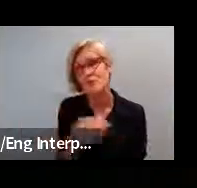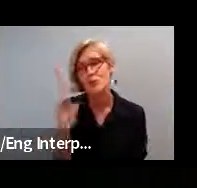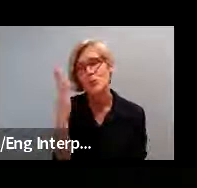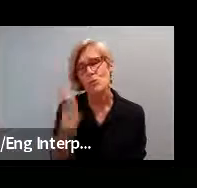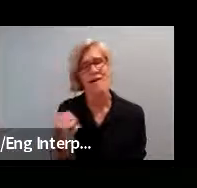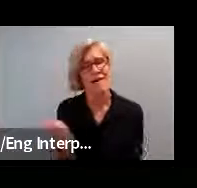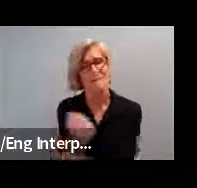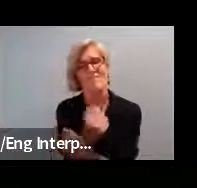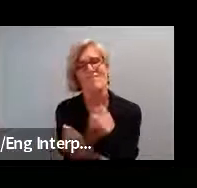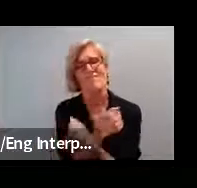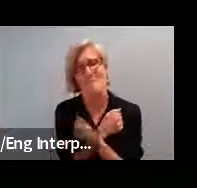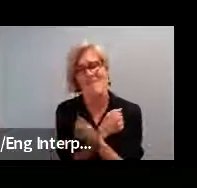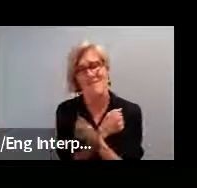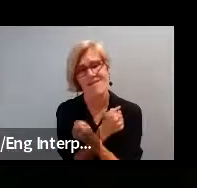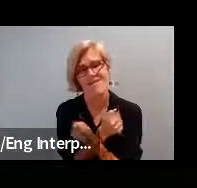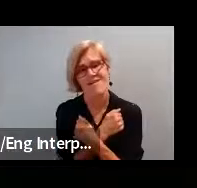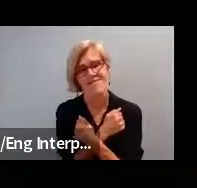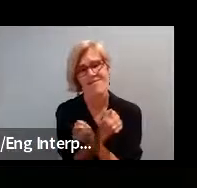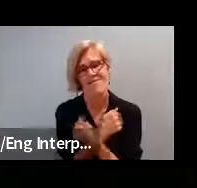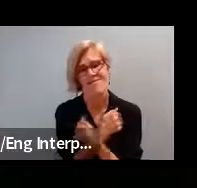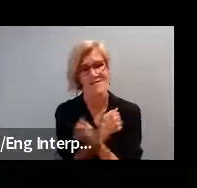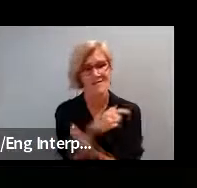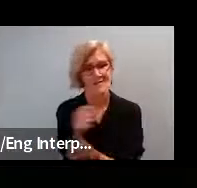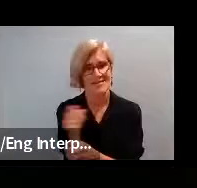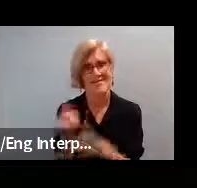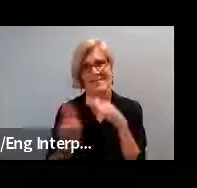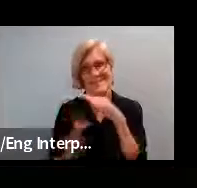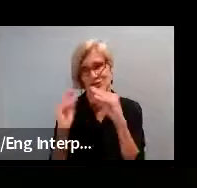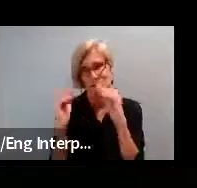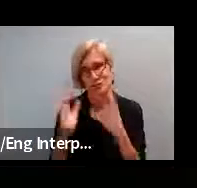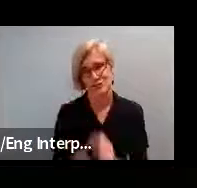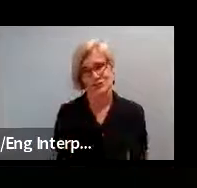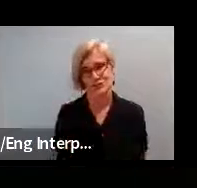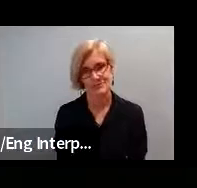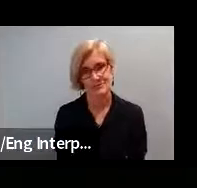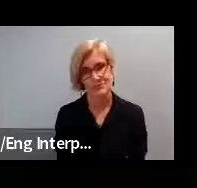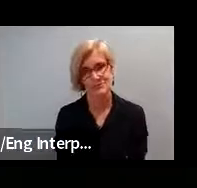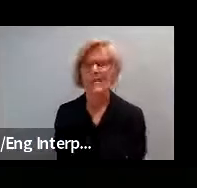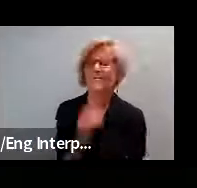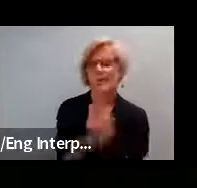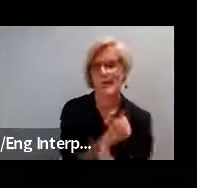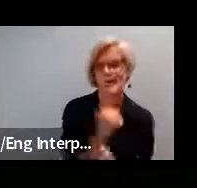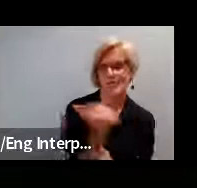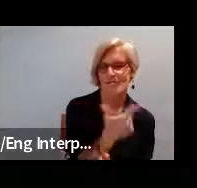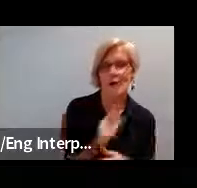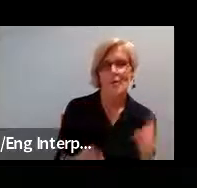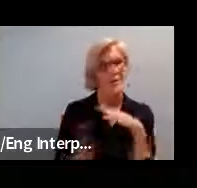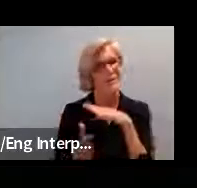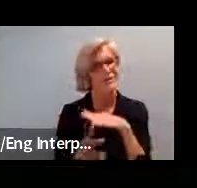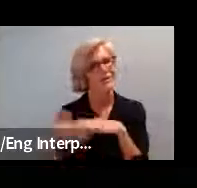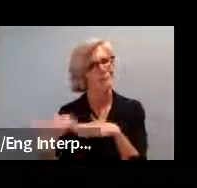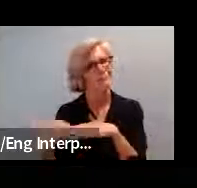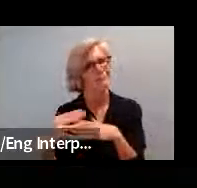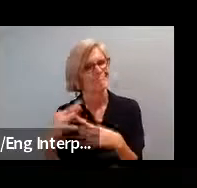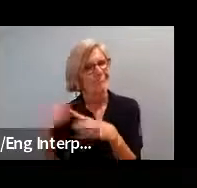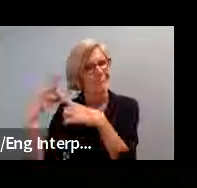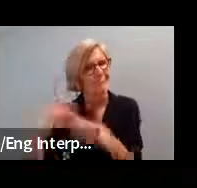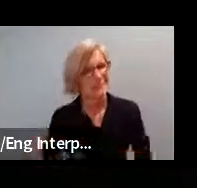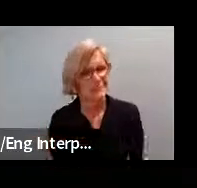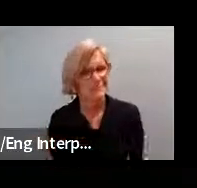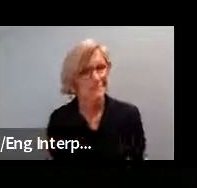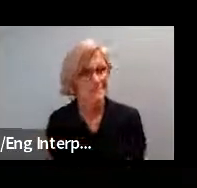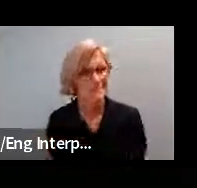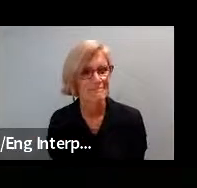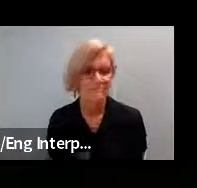love your kindergarten teachers. Well, you're going to love all your teachers, but kindergarten is a special place. And so are